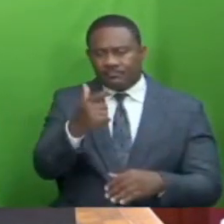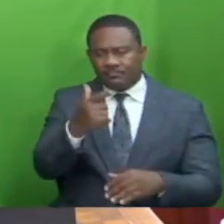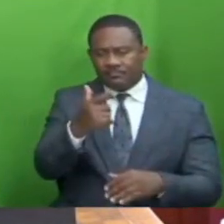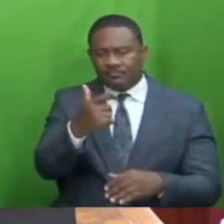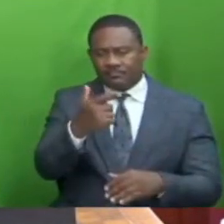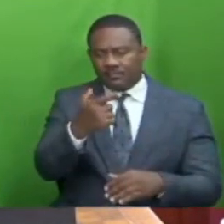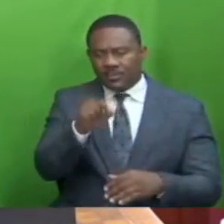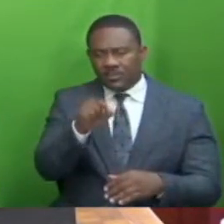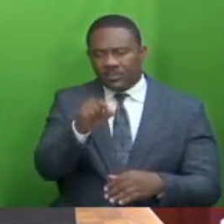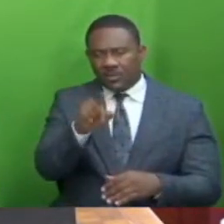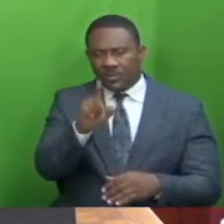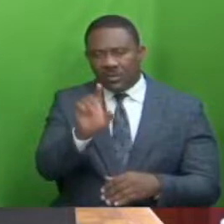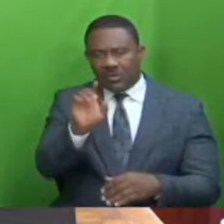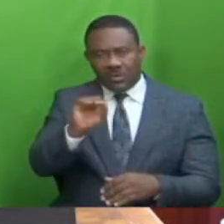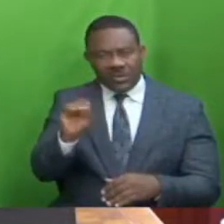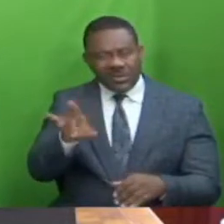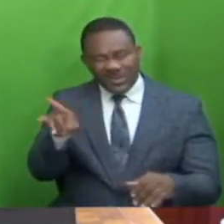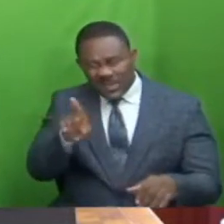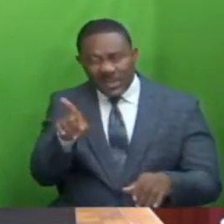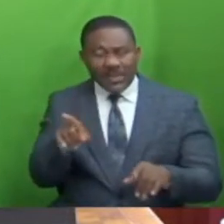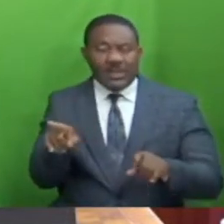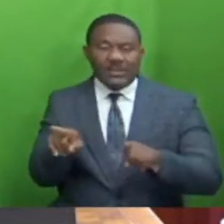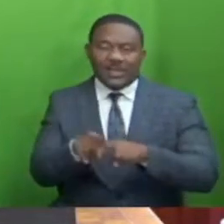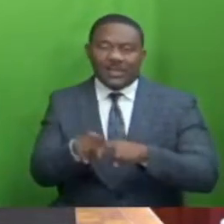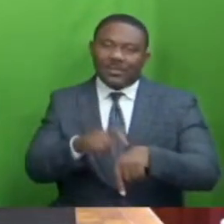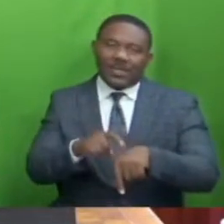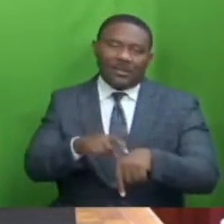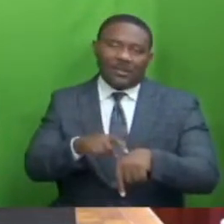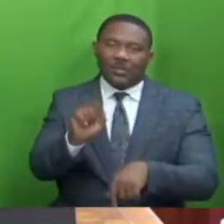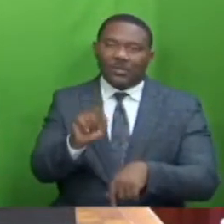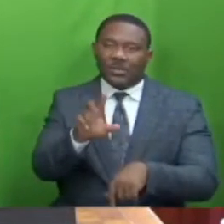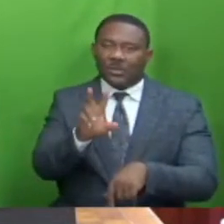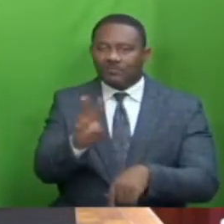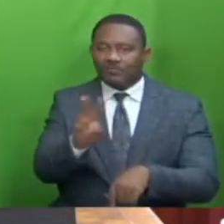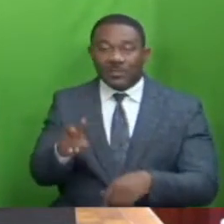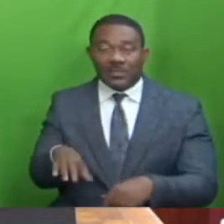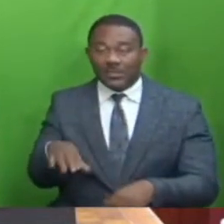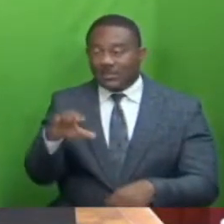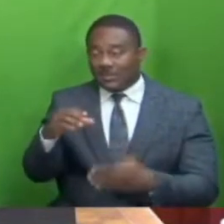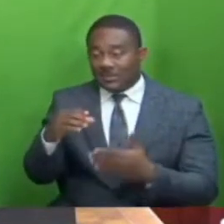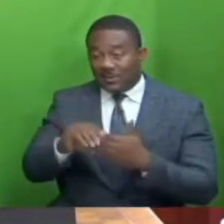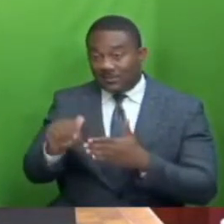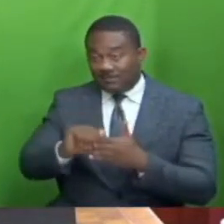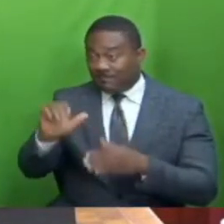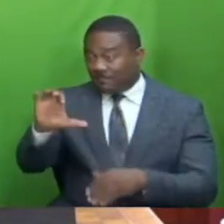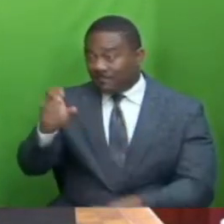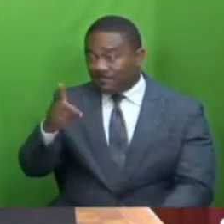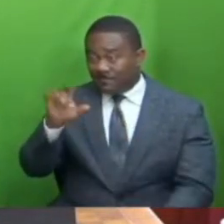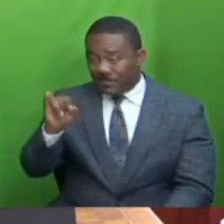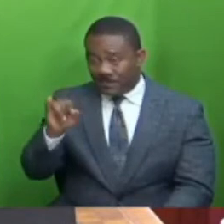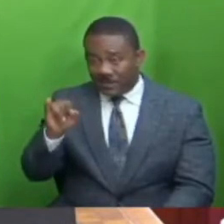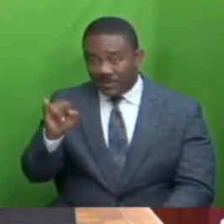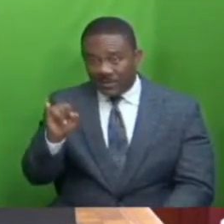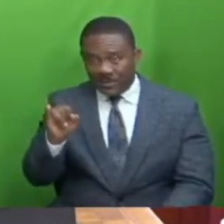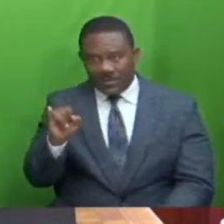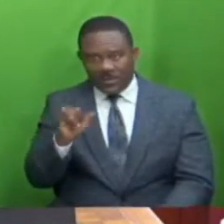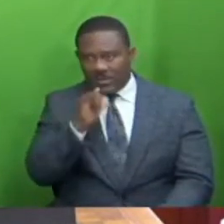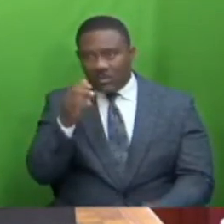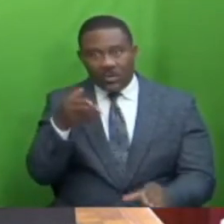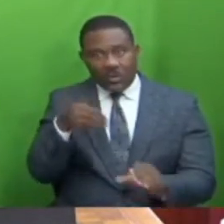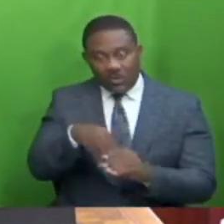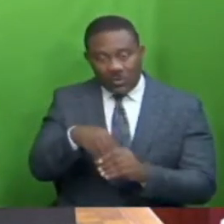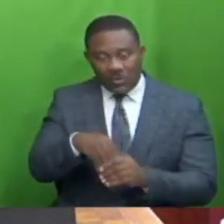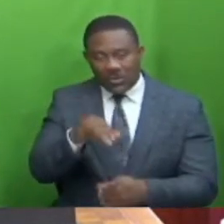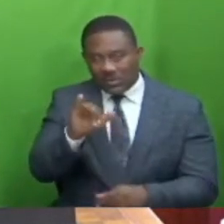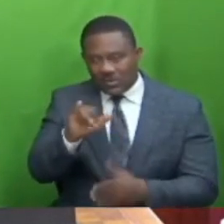same period in 2022. The cedi, excluding The January 2023